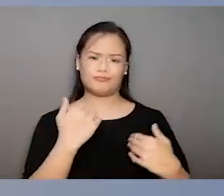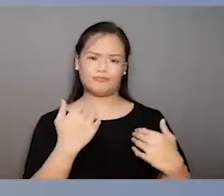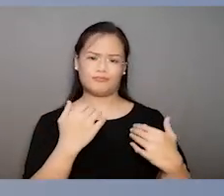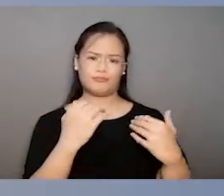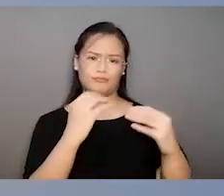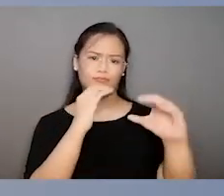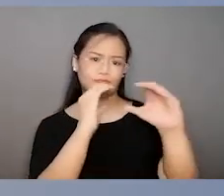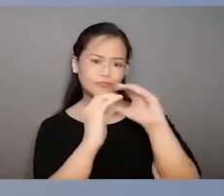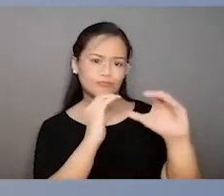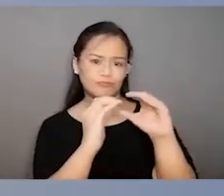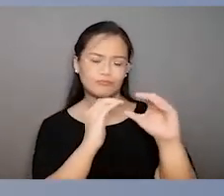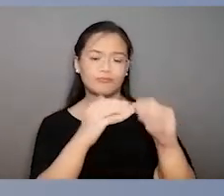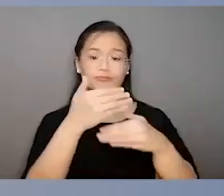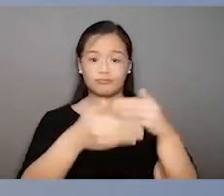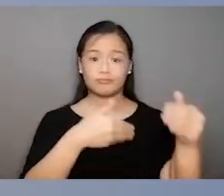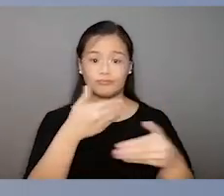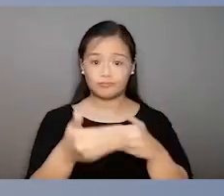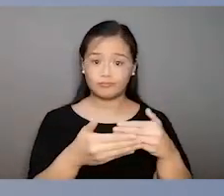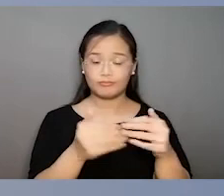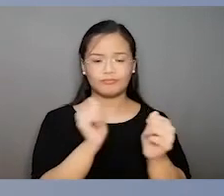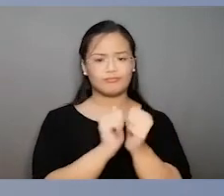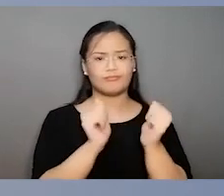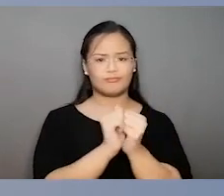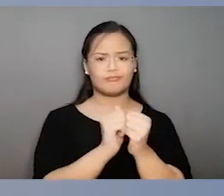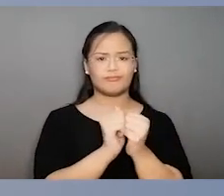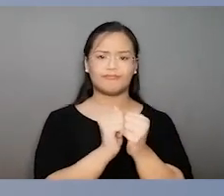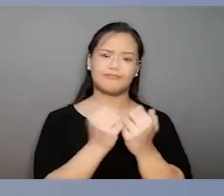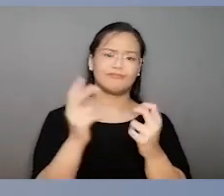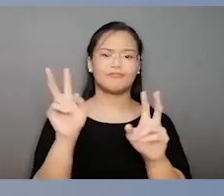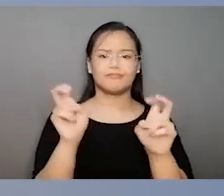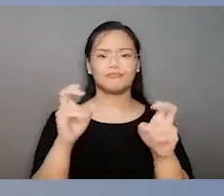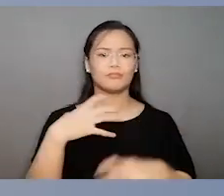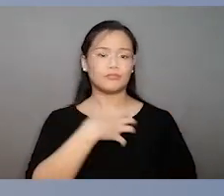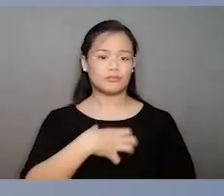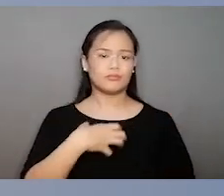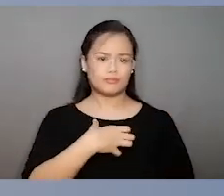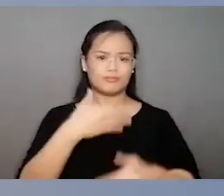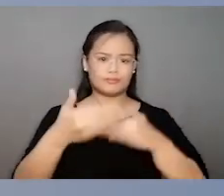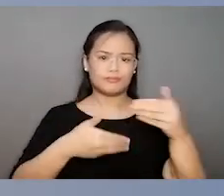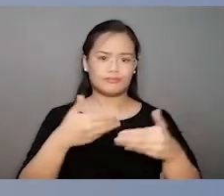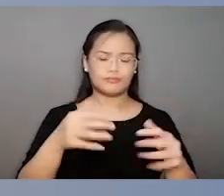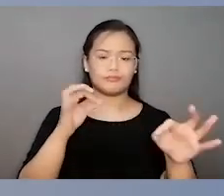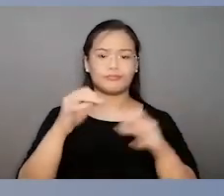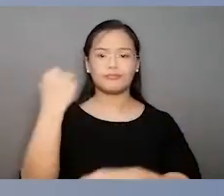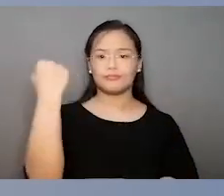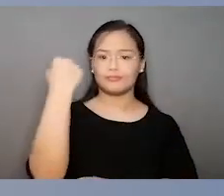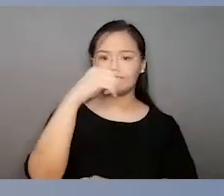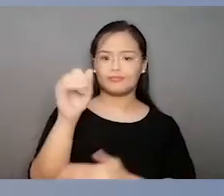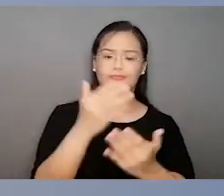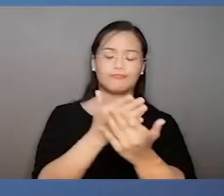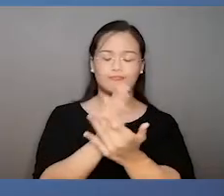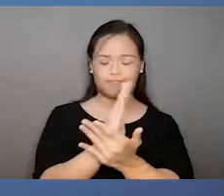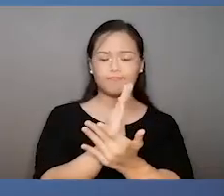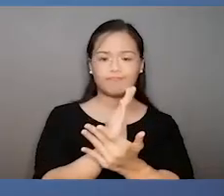in effect is a complaint procedure for violation of rights that they